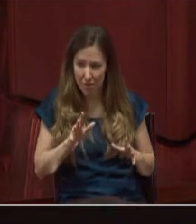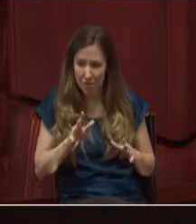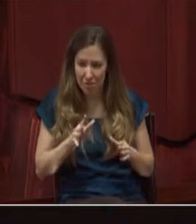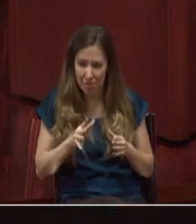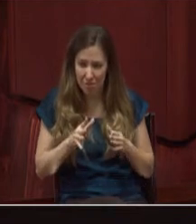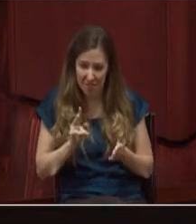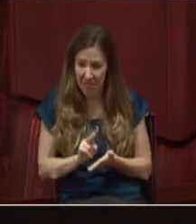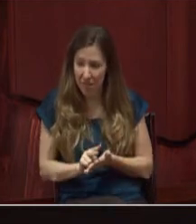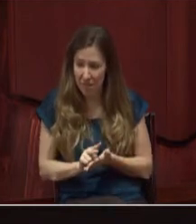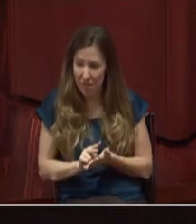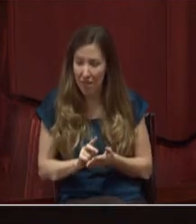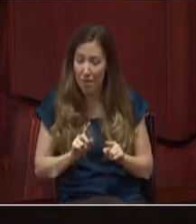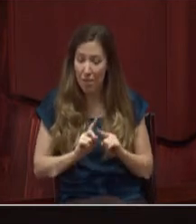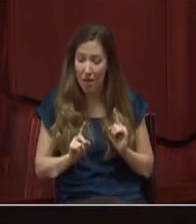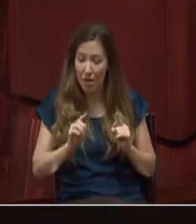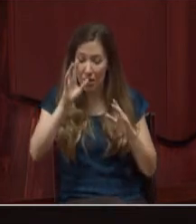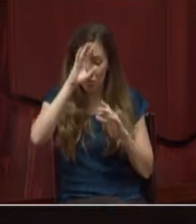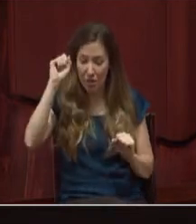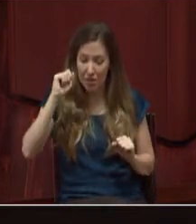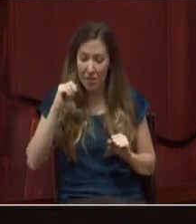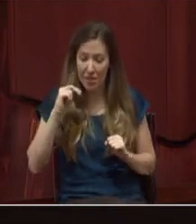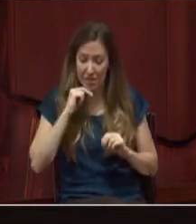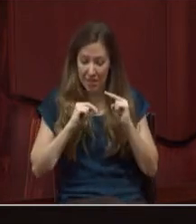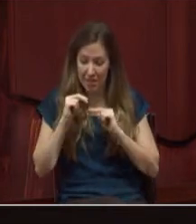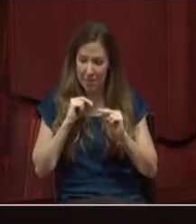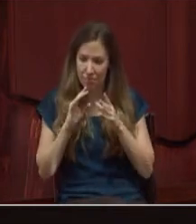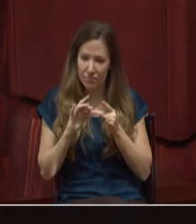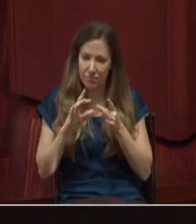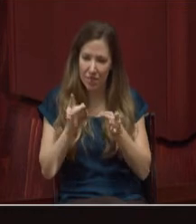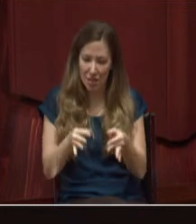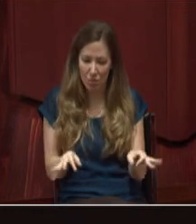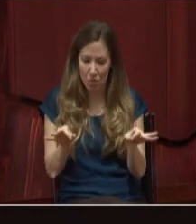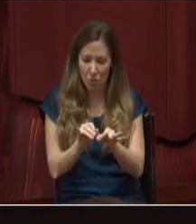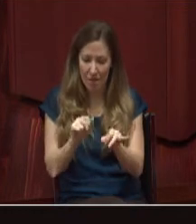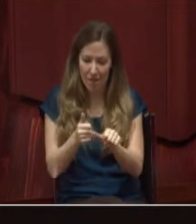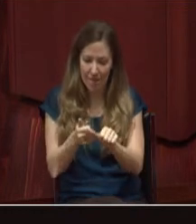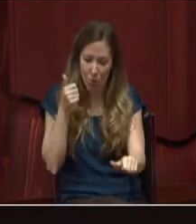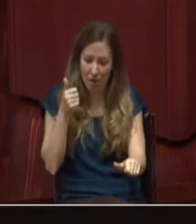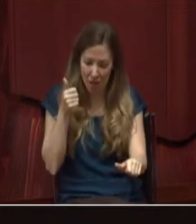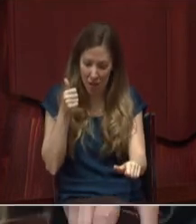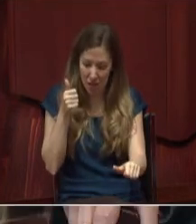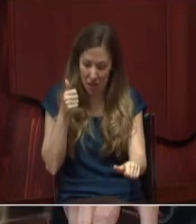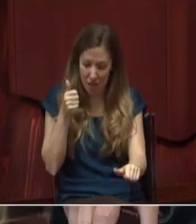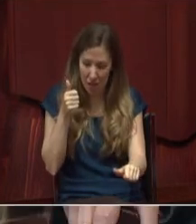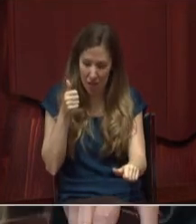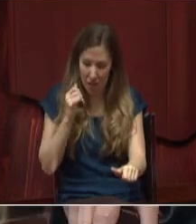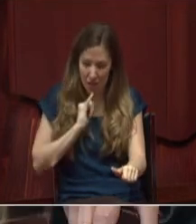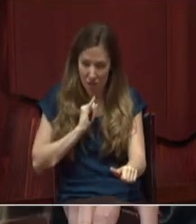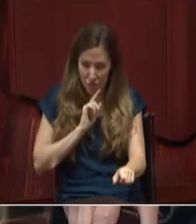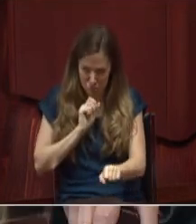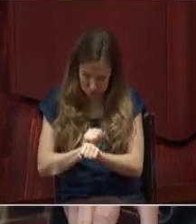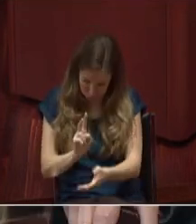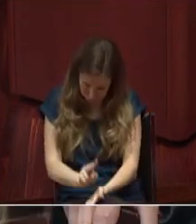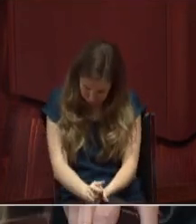President Nixon, however, here, seeing the importance of avoiding that catastrophe, was